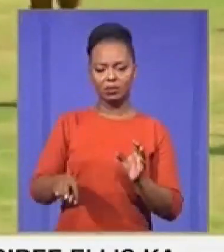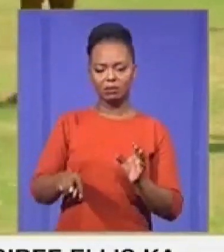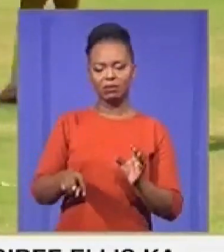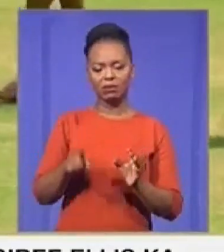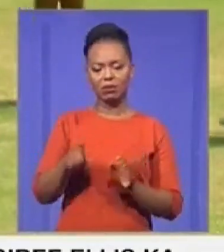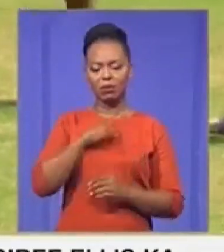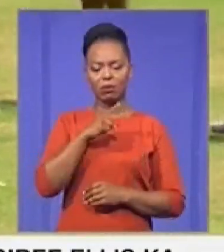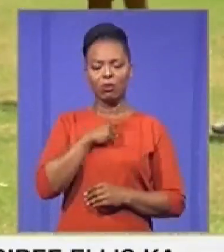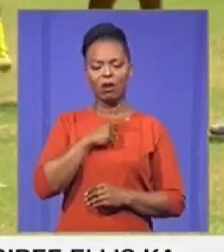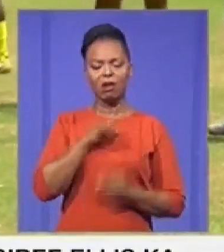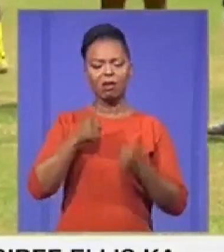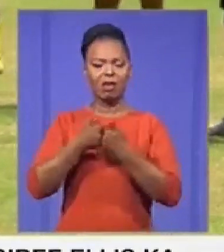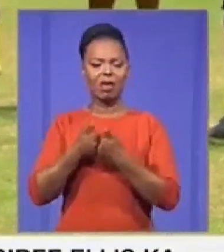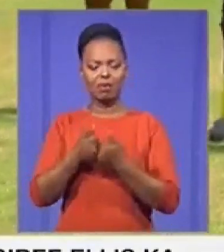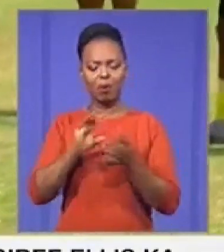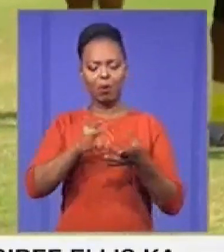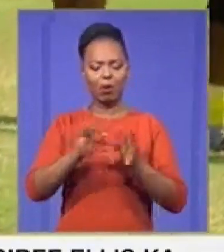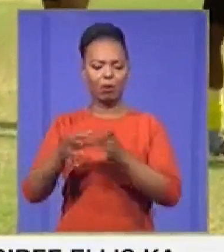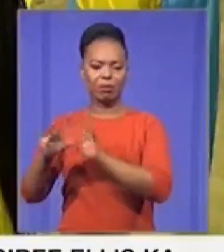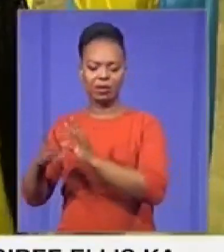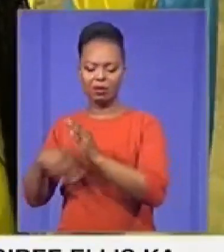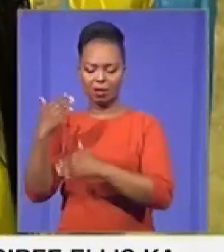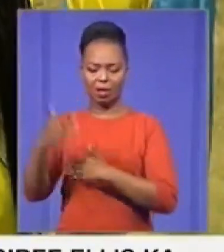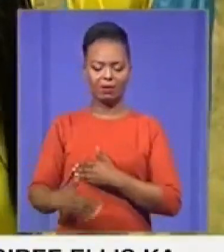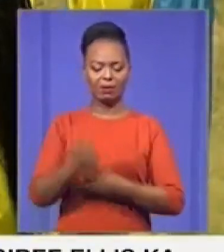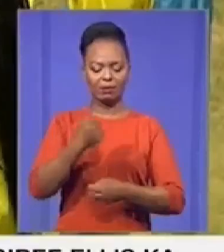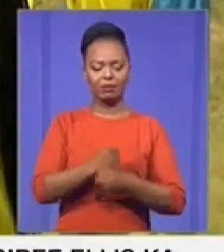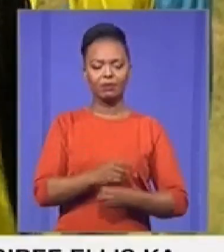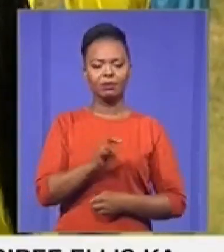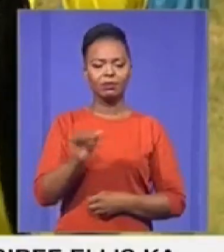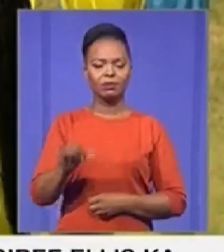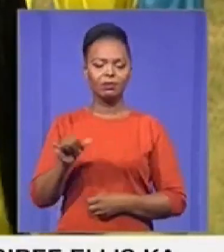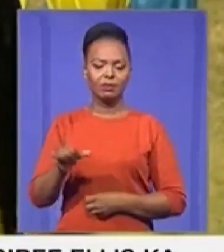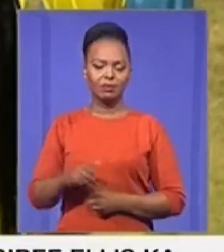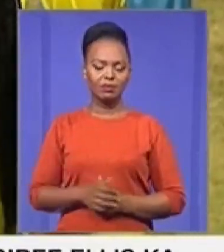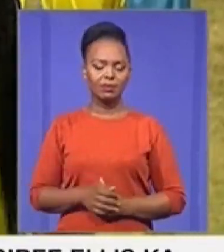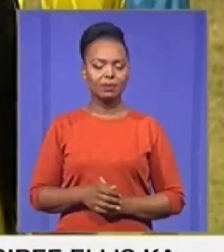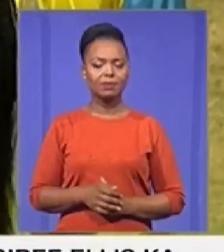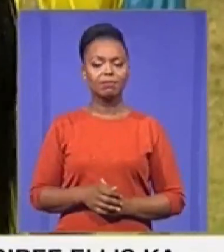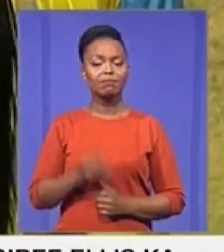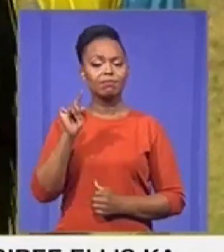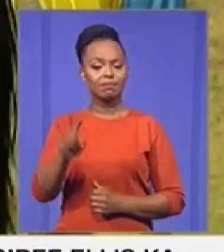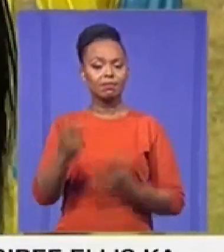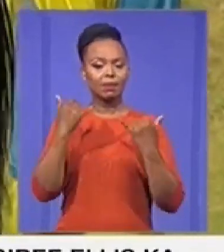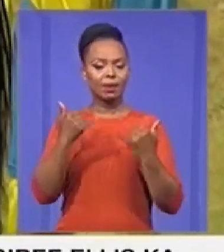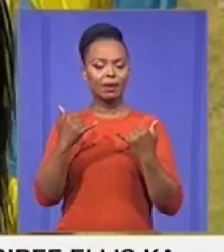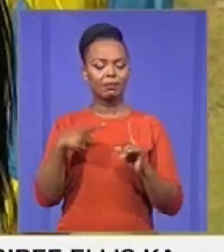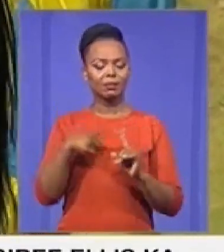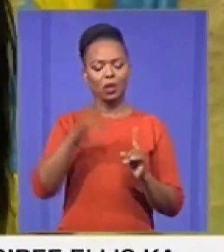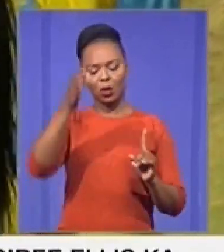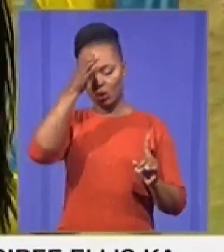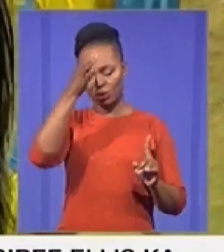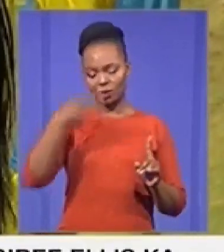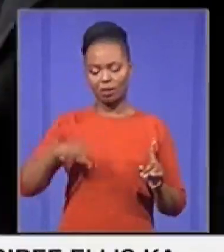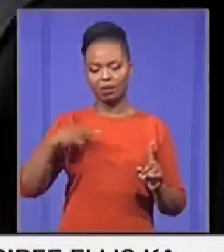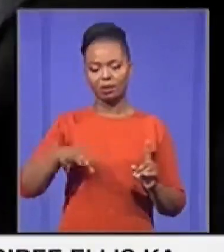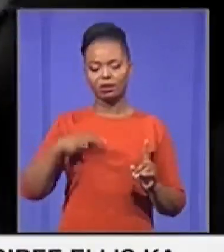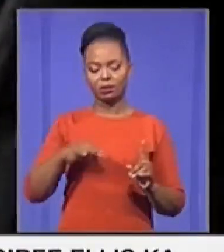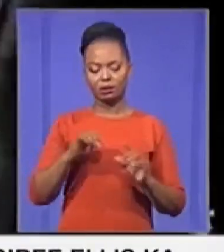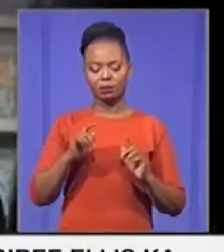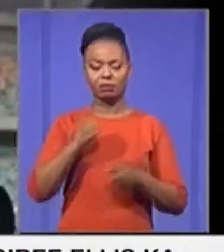ka morago ga dipapadi tša di-Olimpiki ka ngwaga wa 2016 ebile mohlahli wa banyana ka ngwaga